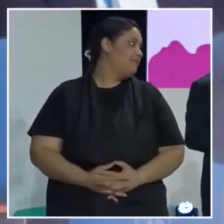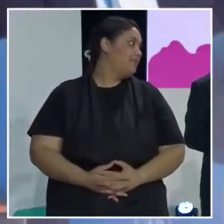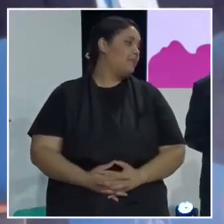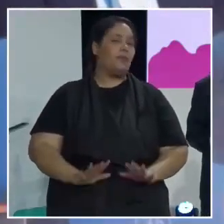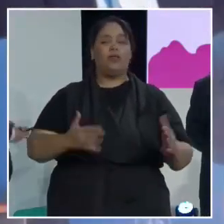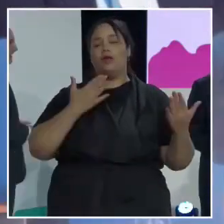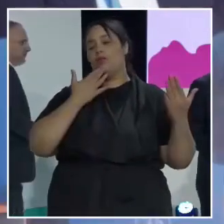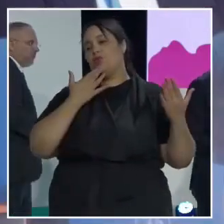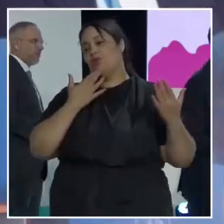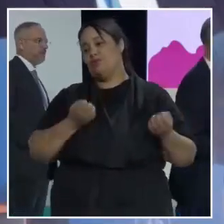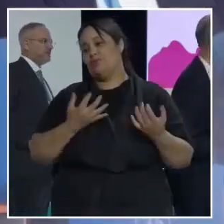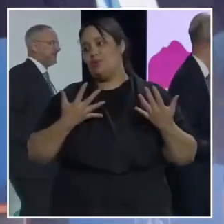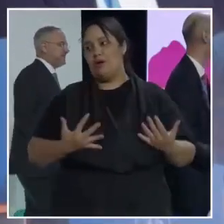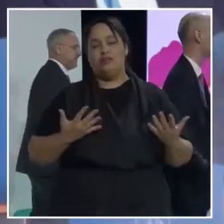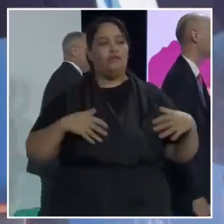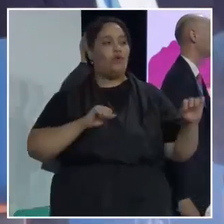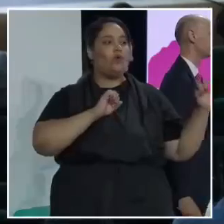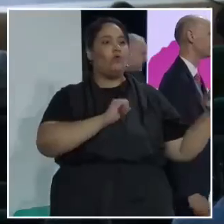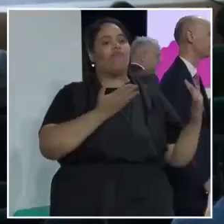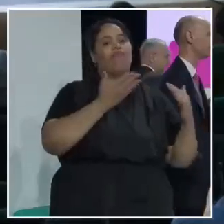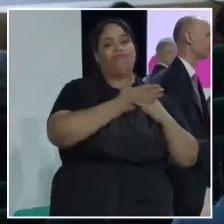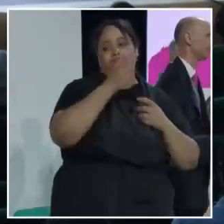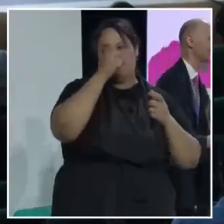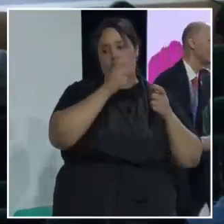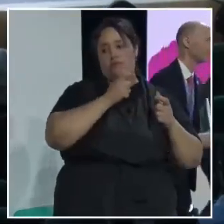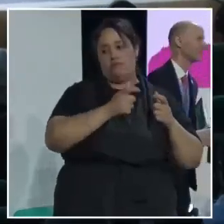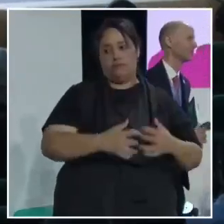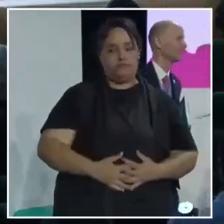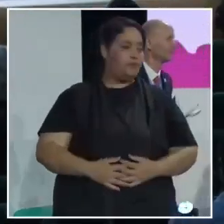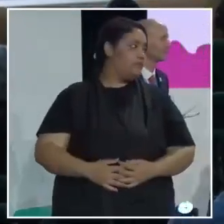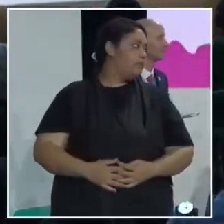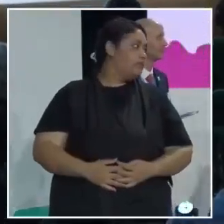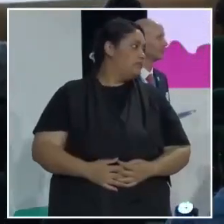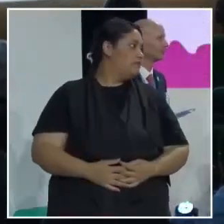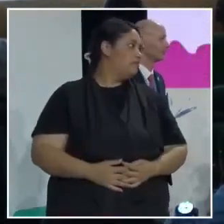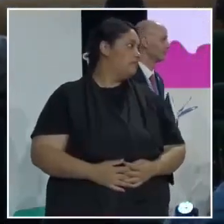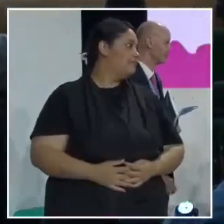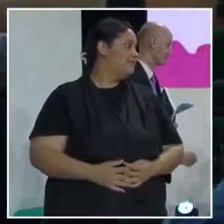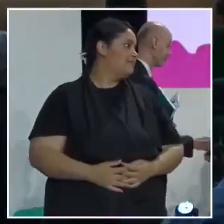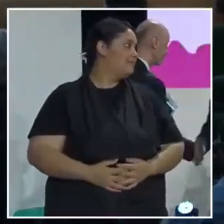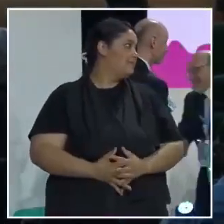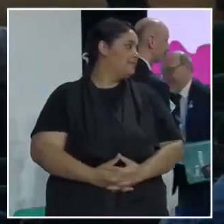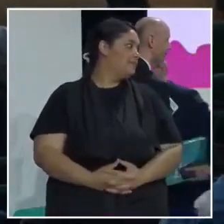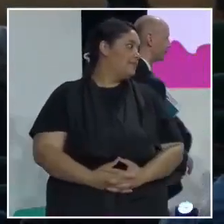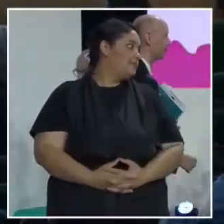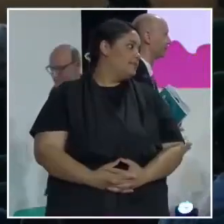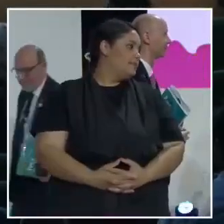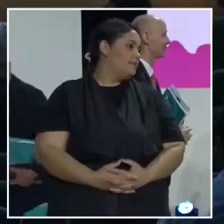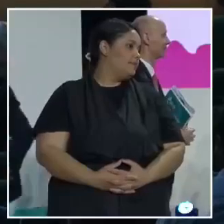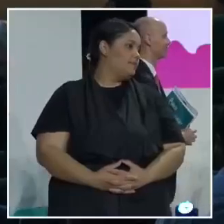Thank you very much indeed for those interventions. Thank you. Thank you, sir. Good to meet